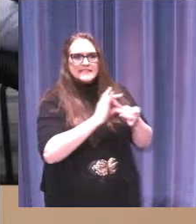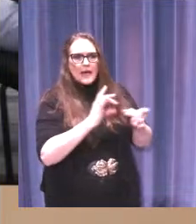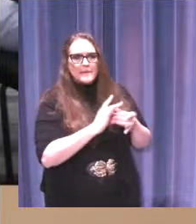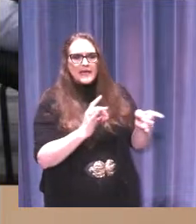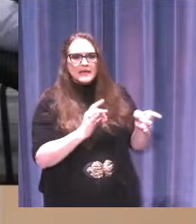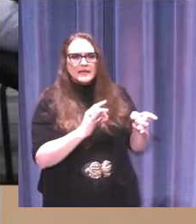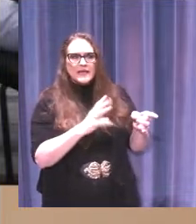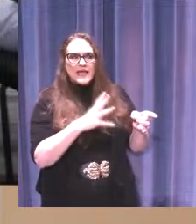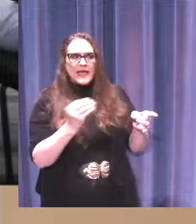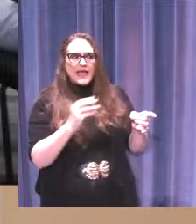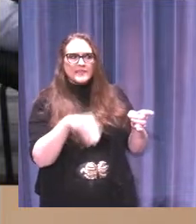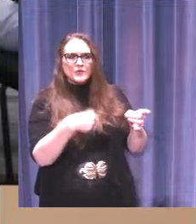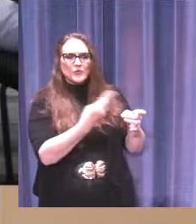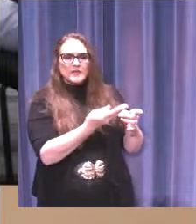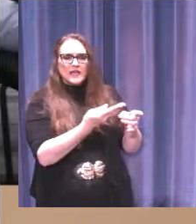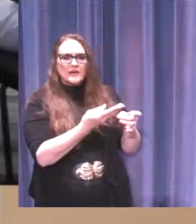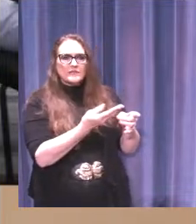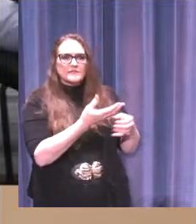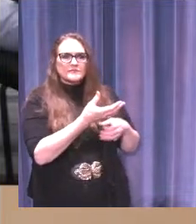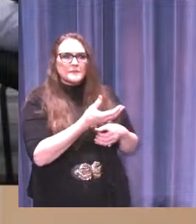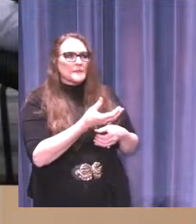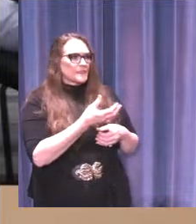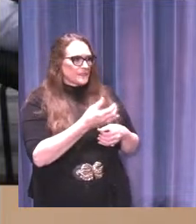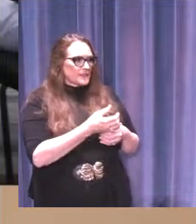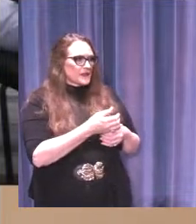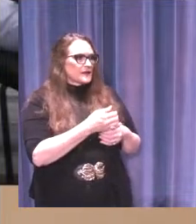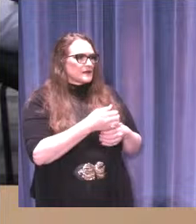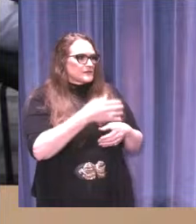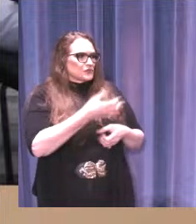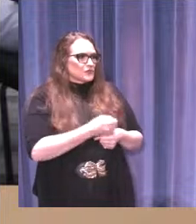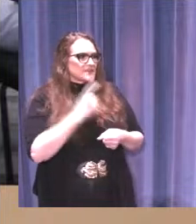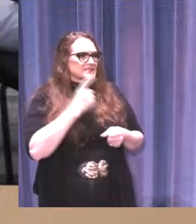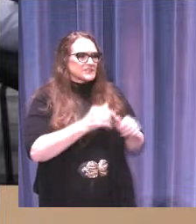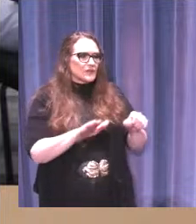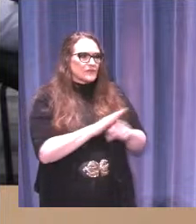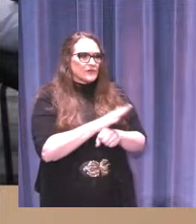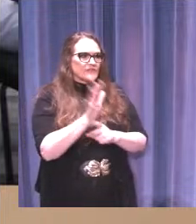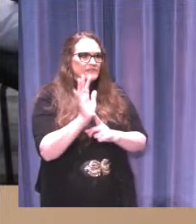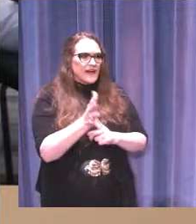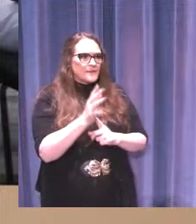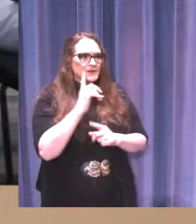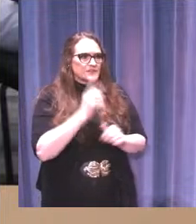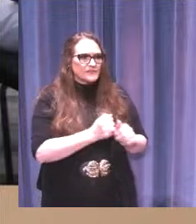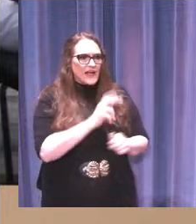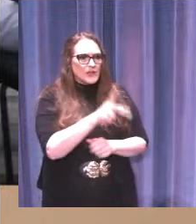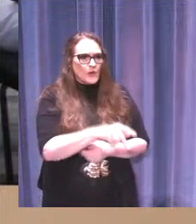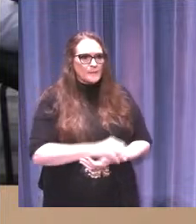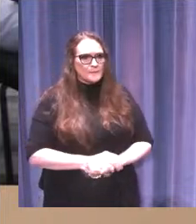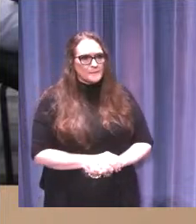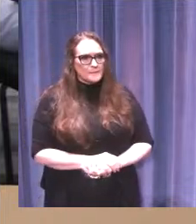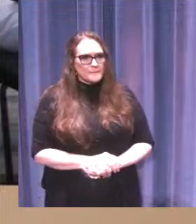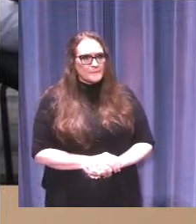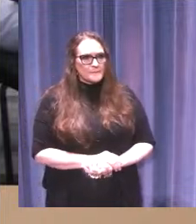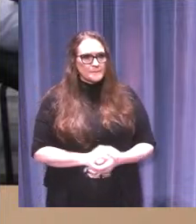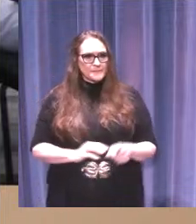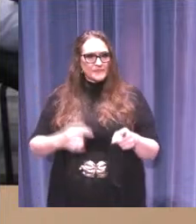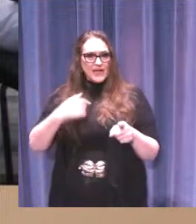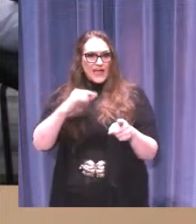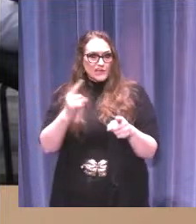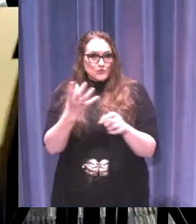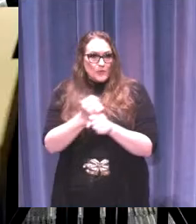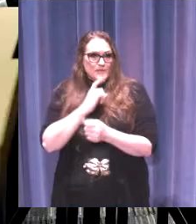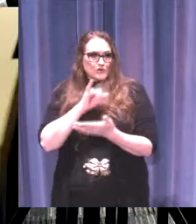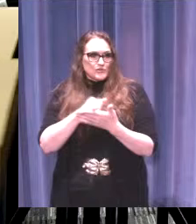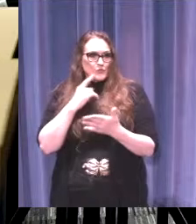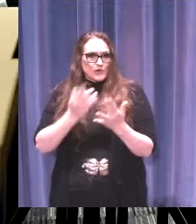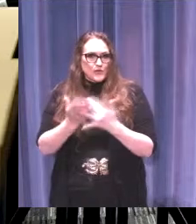and that we give the trust or the candidate the full follow-up 5 minutes. I just want to make sure we